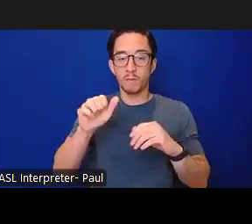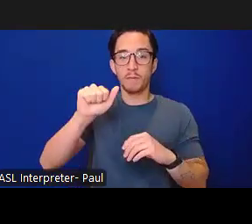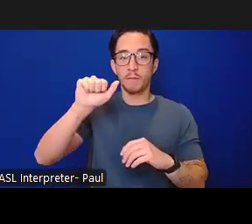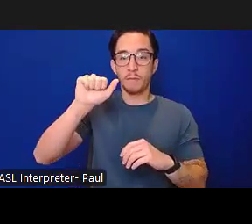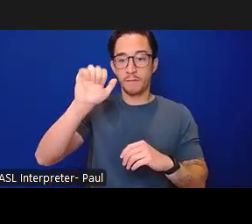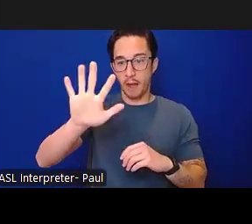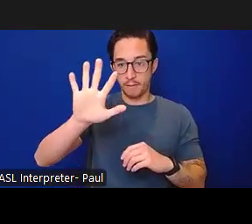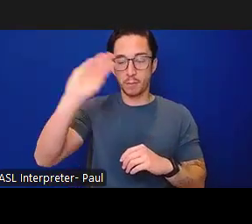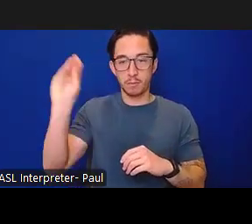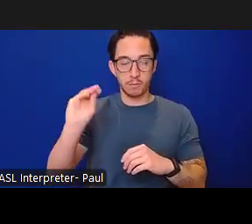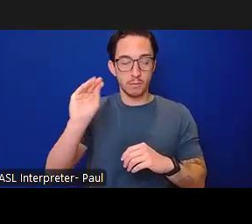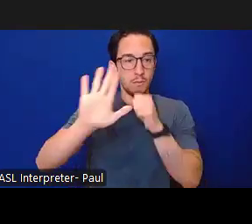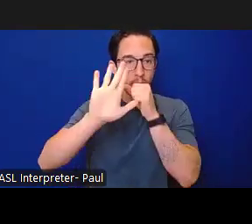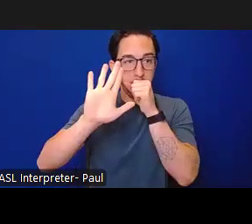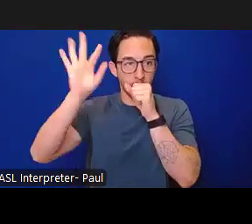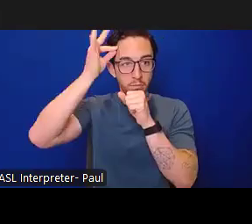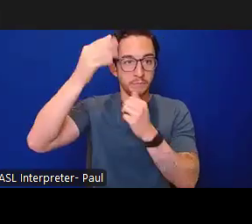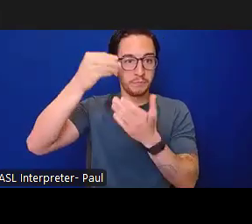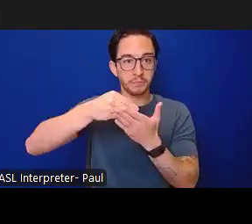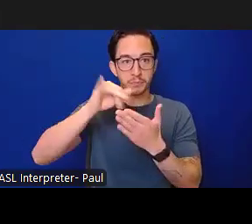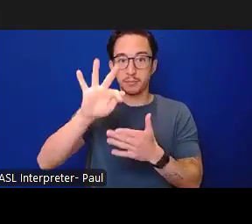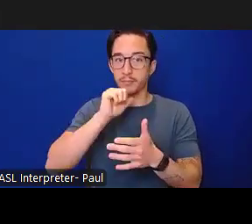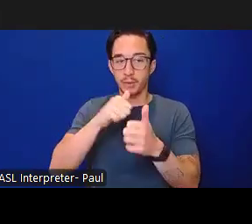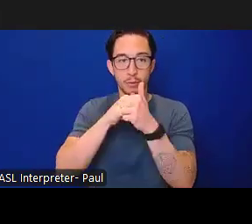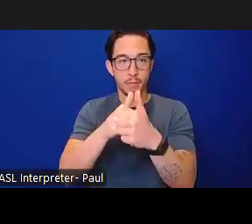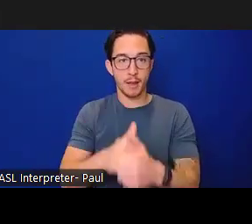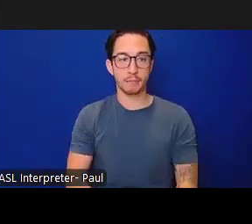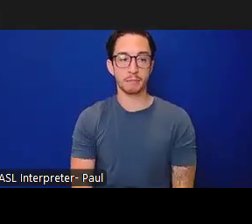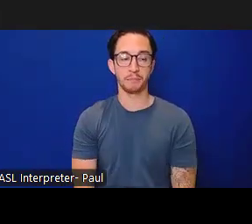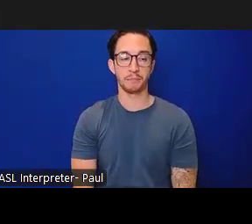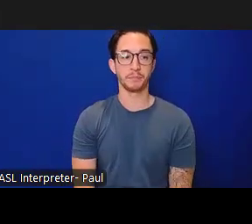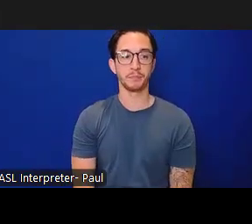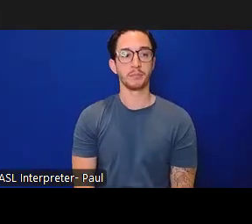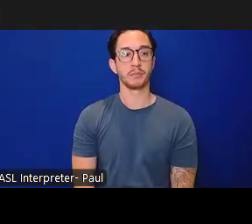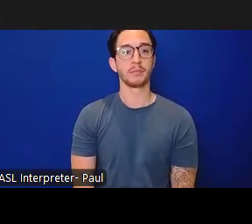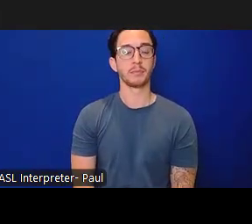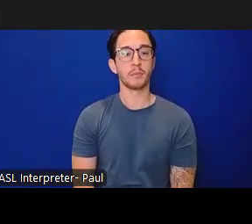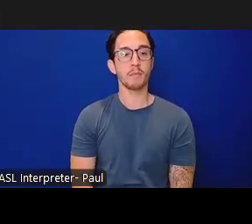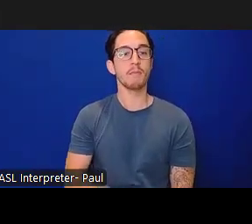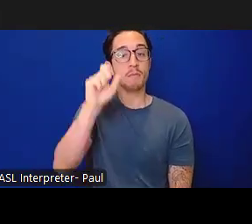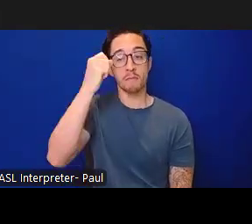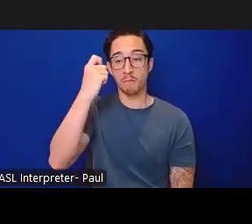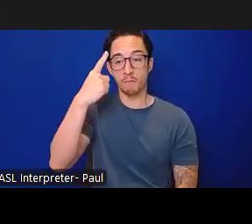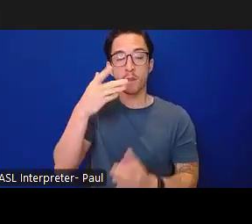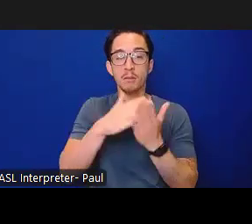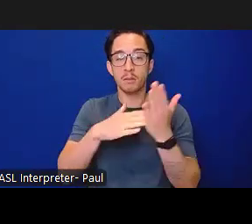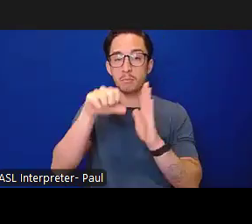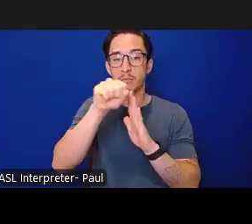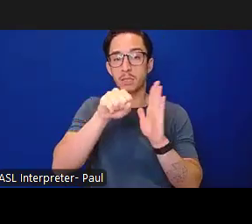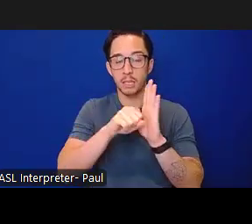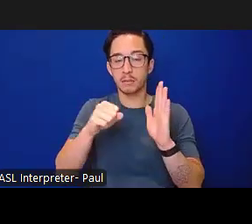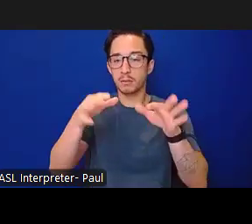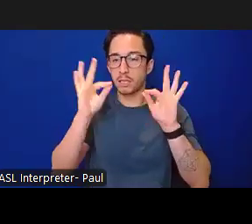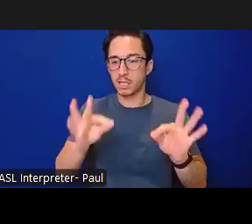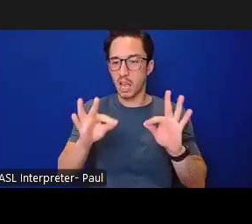federal funding if they do not comply. Now, some states have opted out